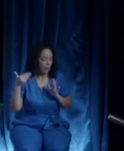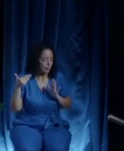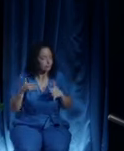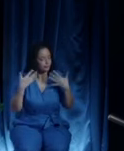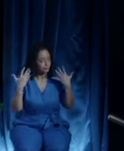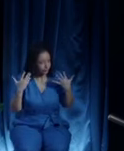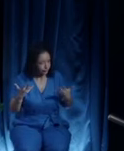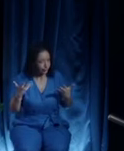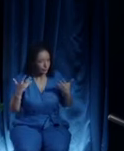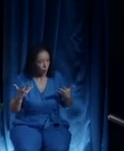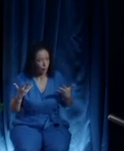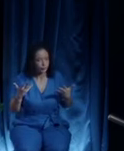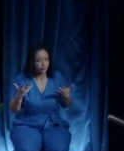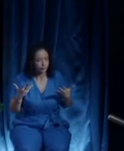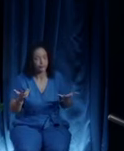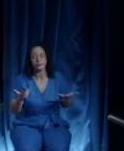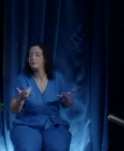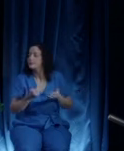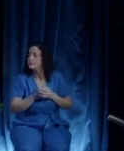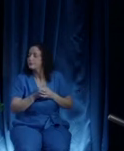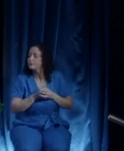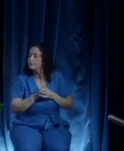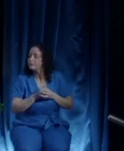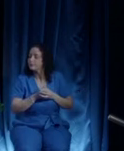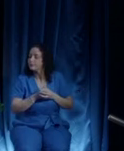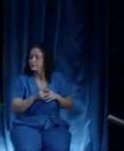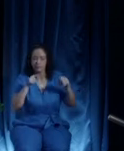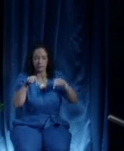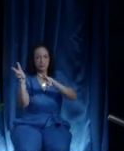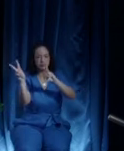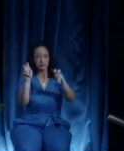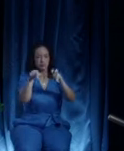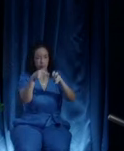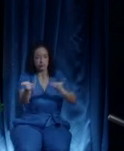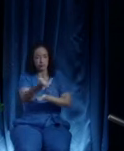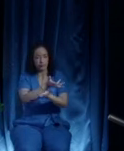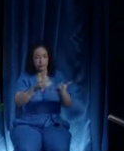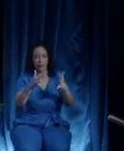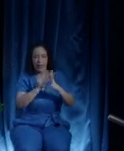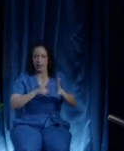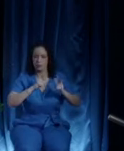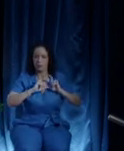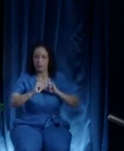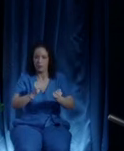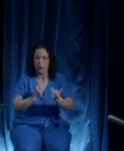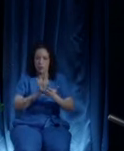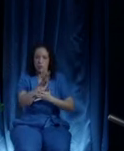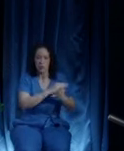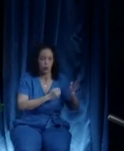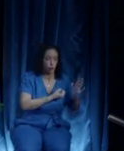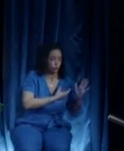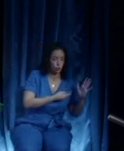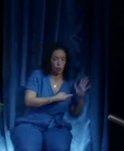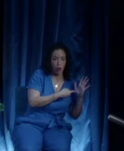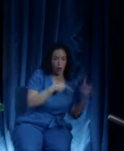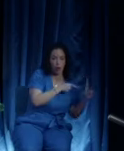So this is... The title of this talk is How to Survive a Tudor and Stuart Court. And, you know, we